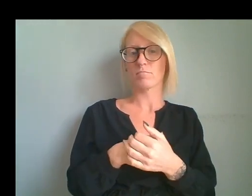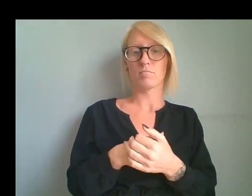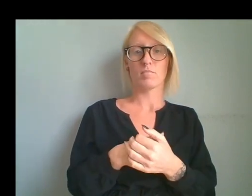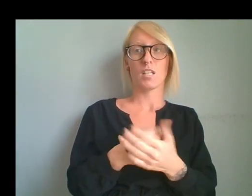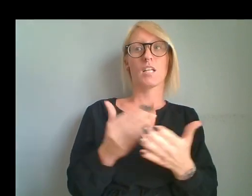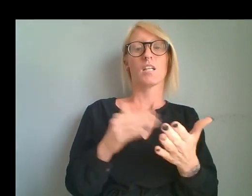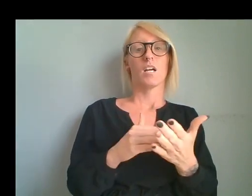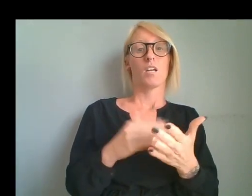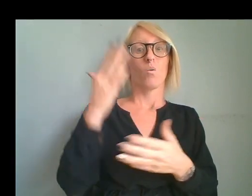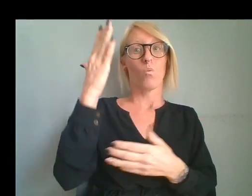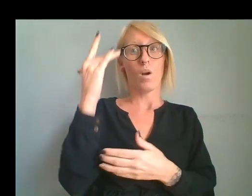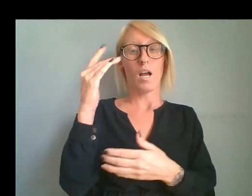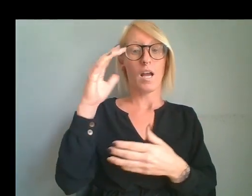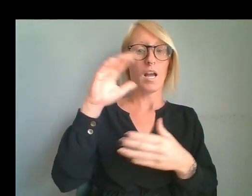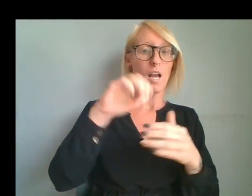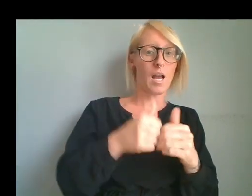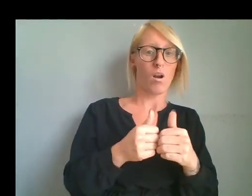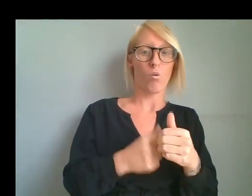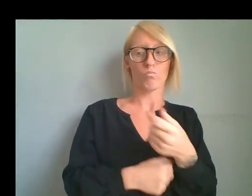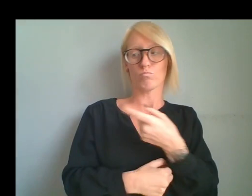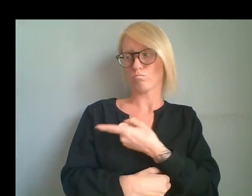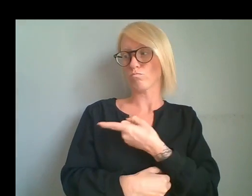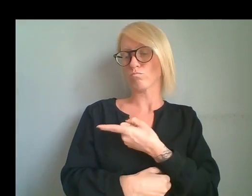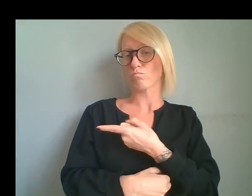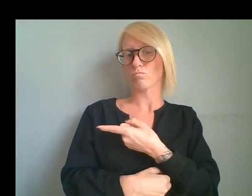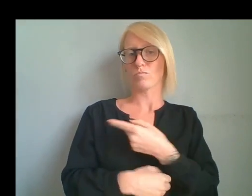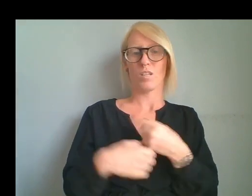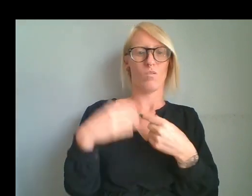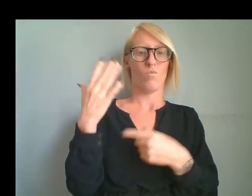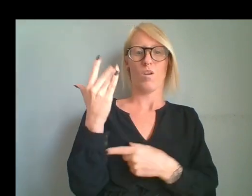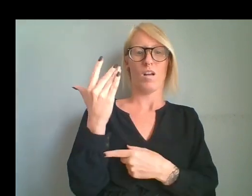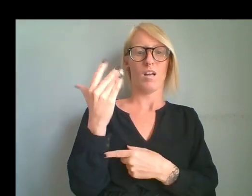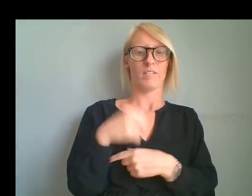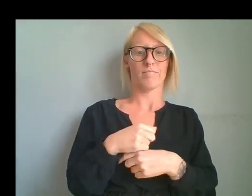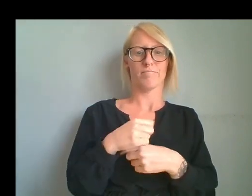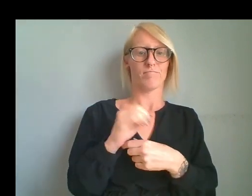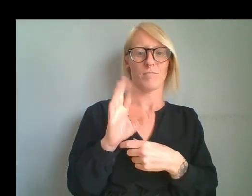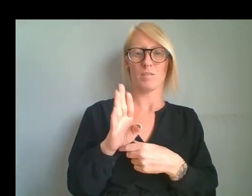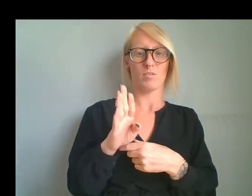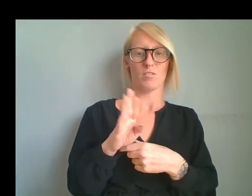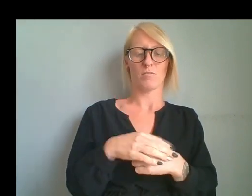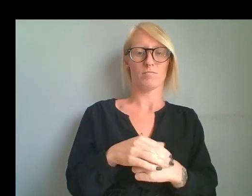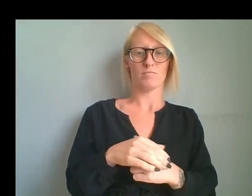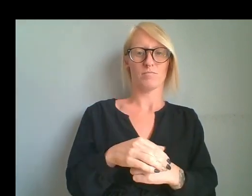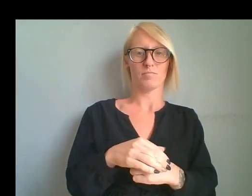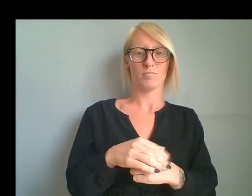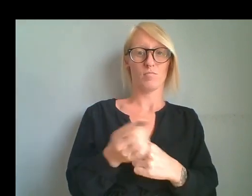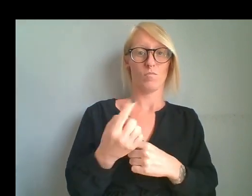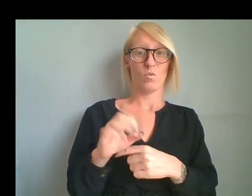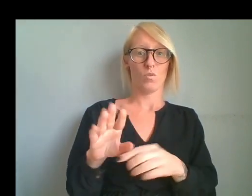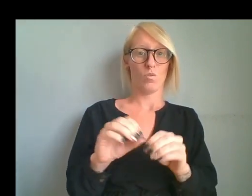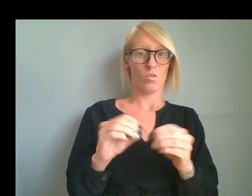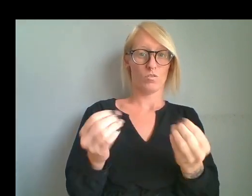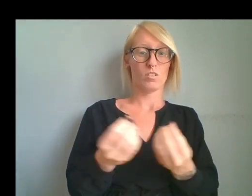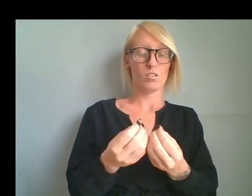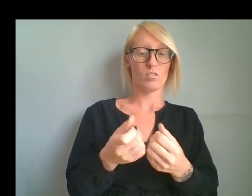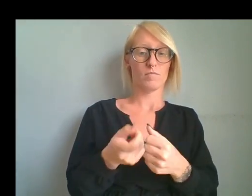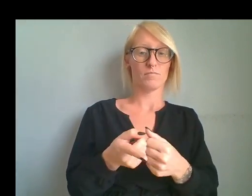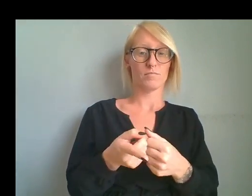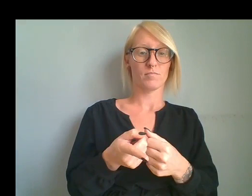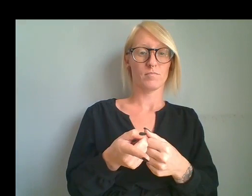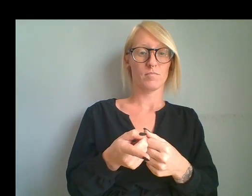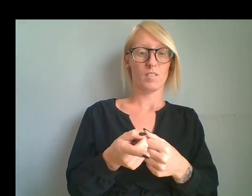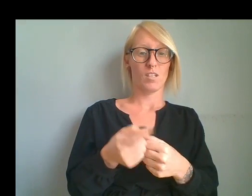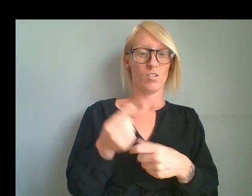how. I'm not talking about personal use, but why and how would you want to get on Facebook for your nonprofit? If you already have a